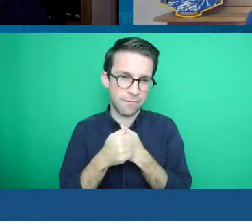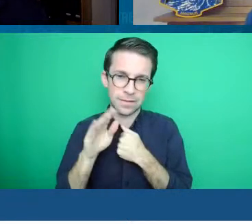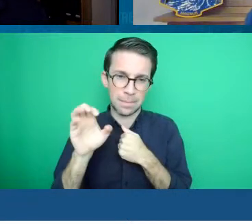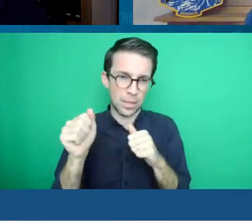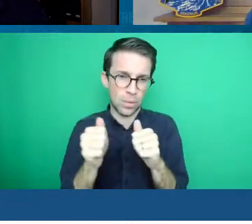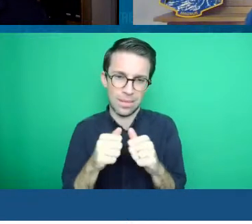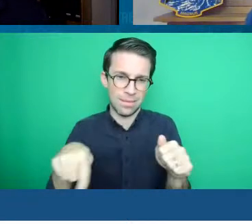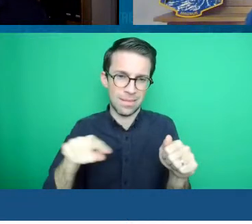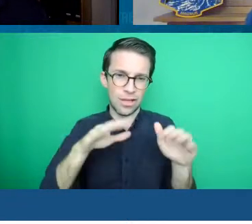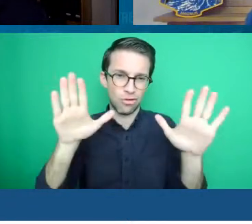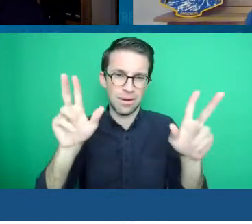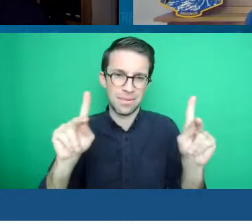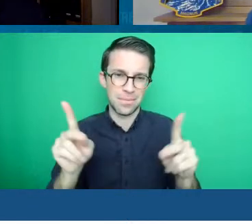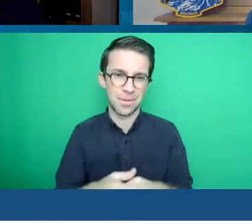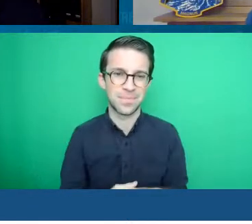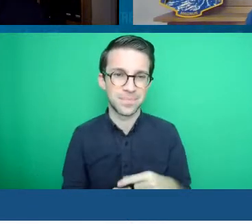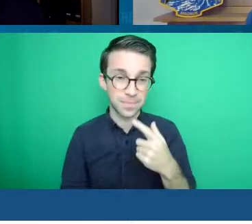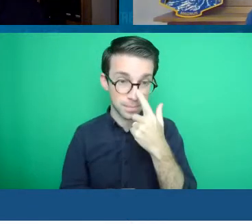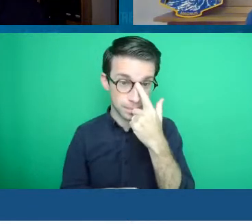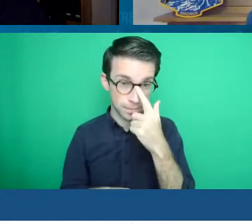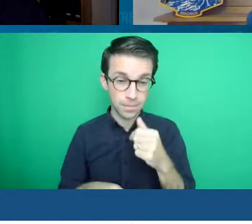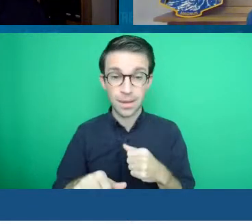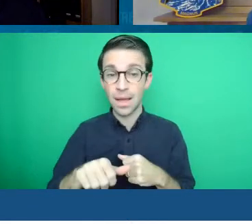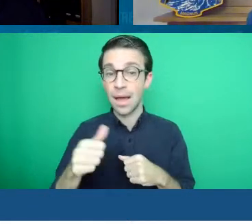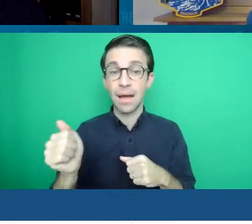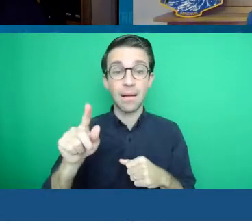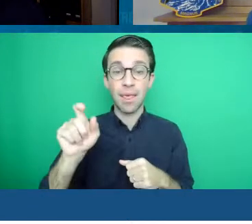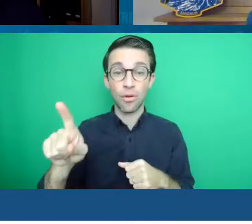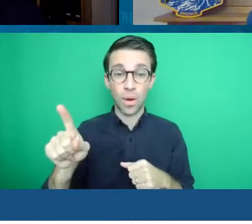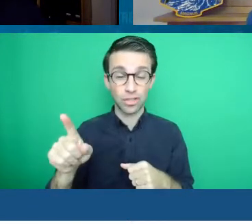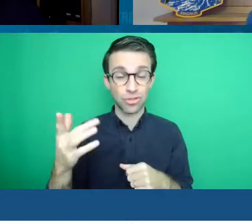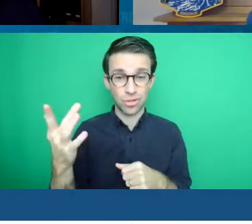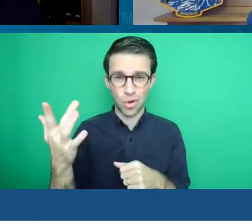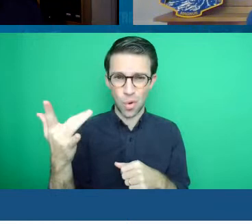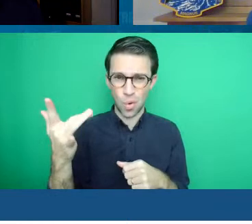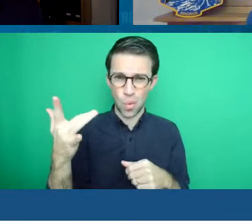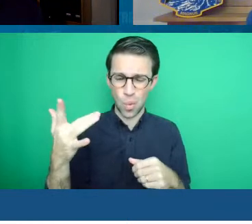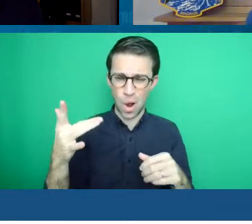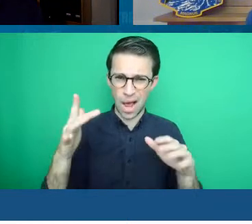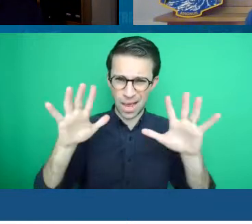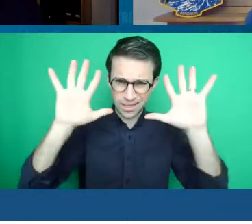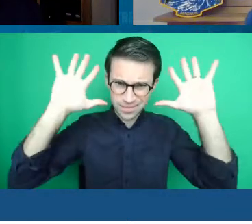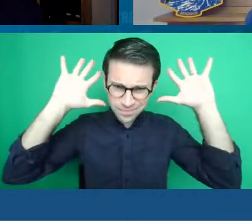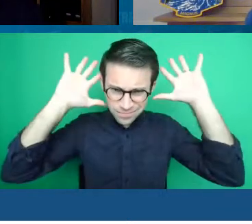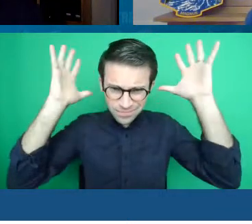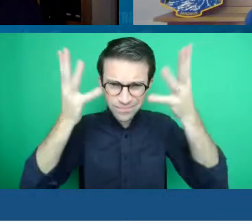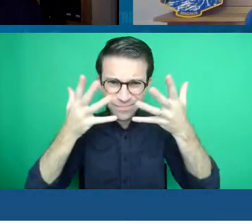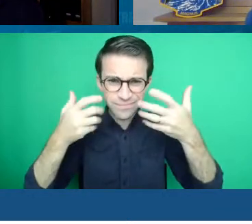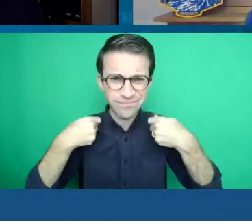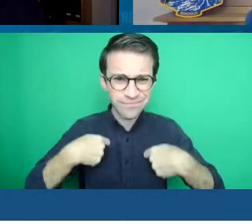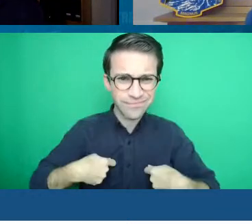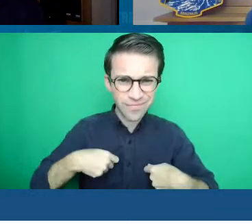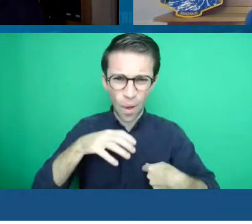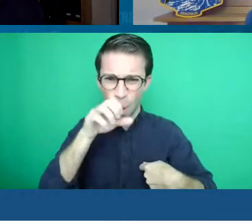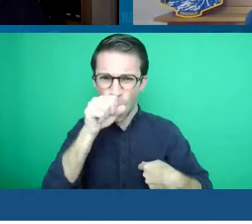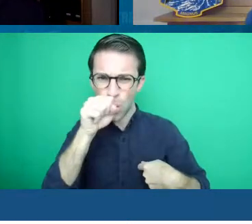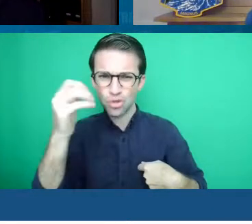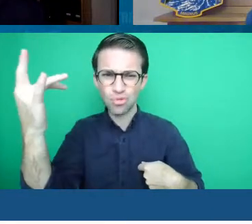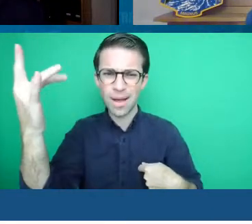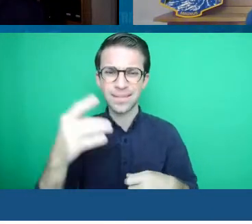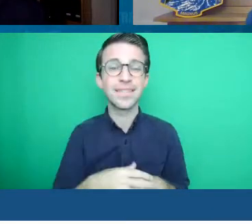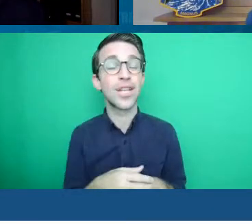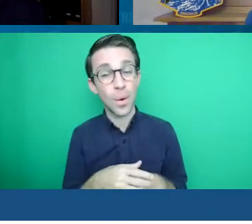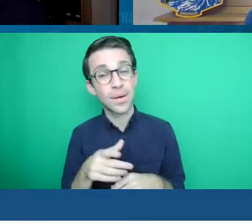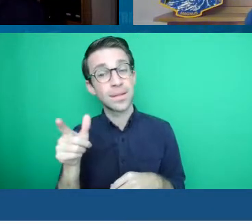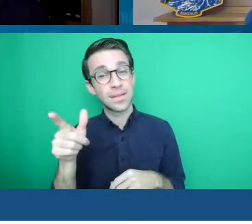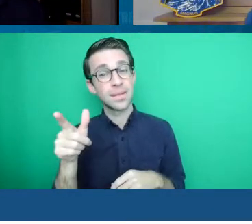people. That's wonderful. Here's a question from Jessica Hanna. Why are spacesuits orange? So those suits, the launch and